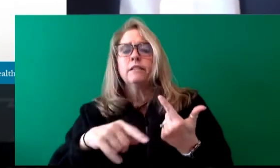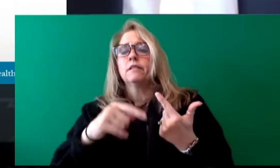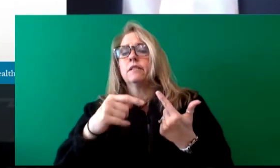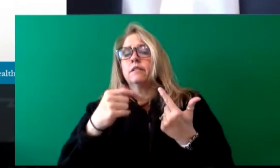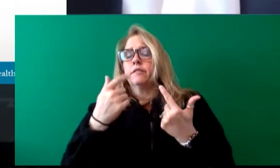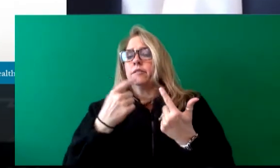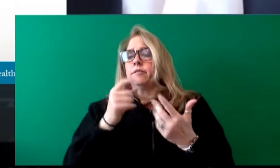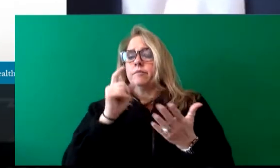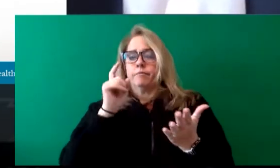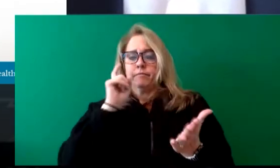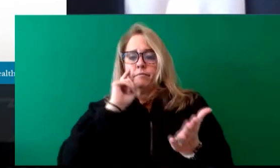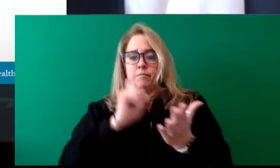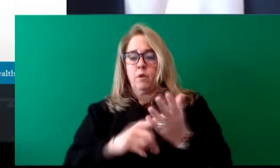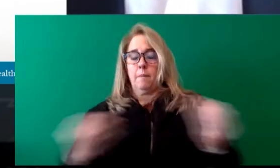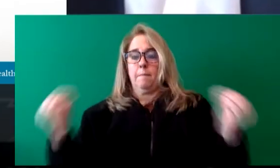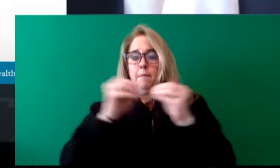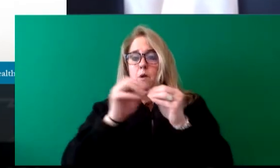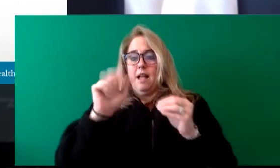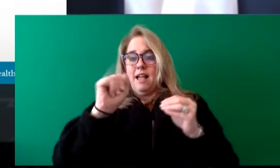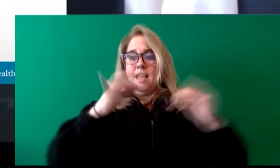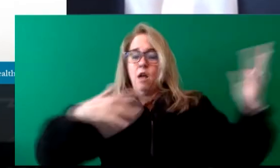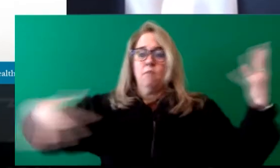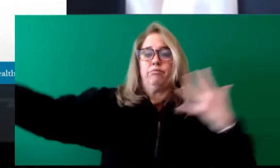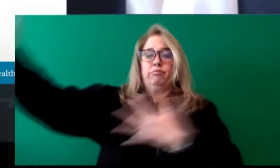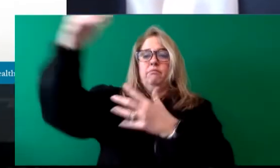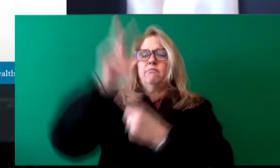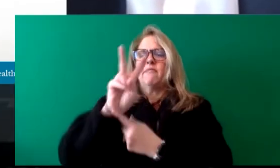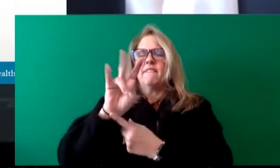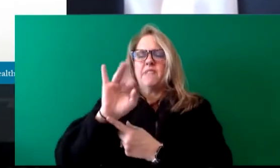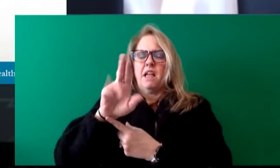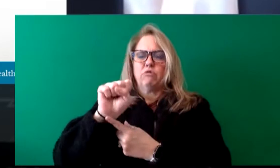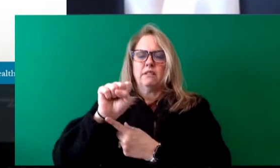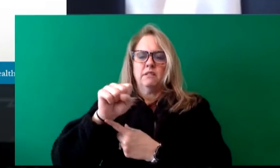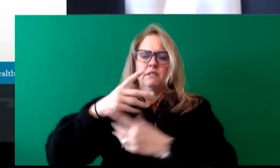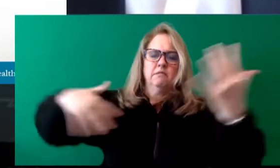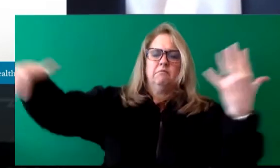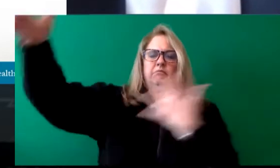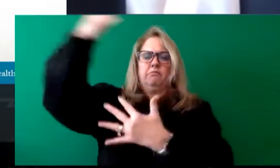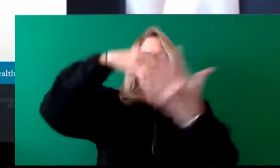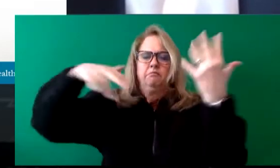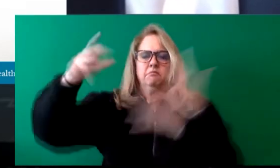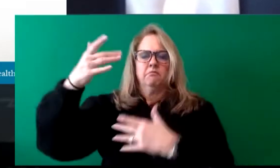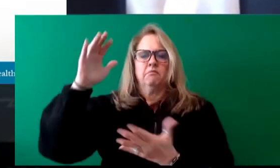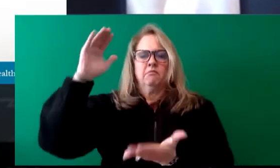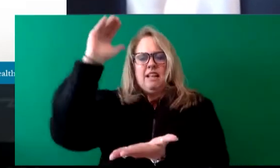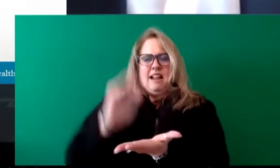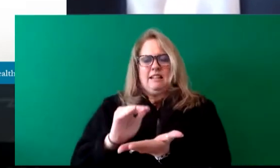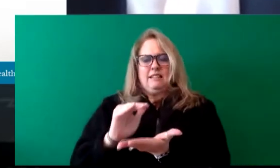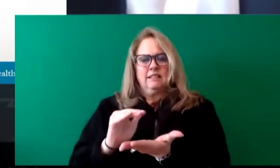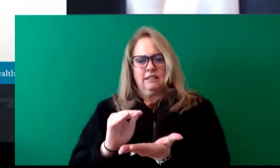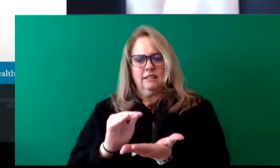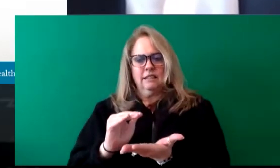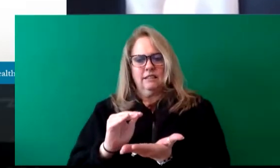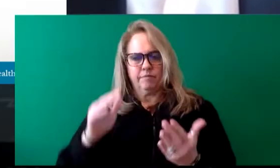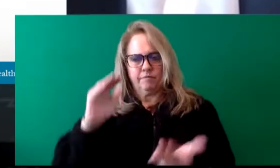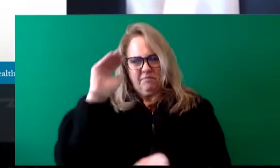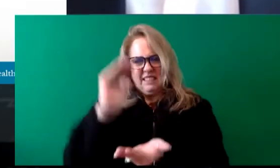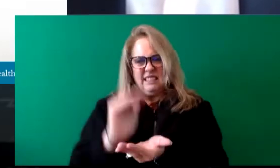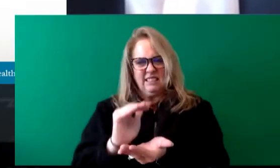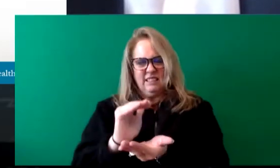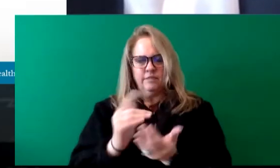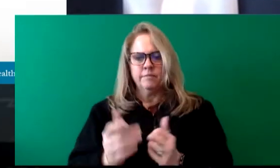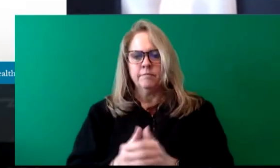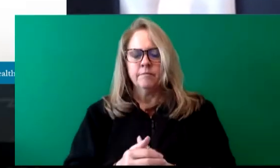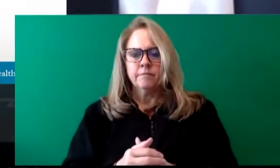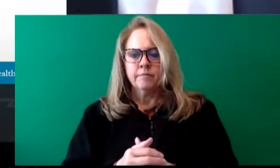and airflow reduces the amount of viral load in our indoor settings. And so that's still important, whether or not it's in the schools or